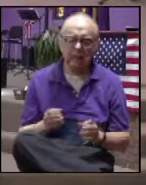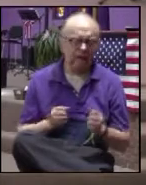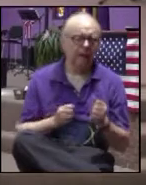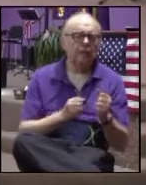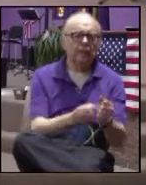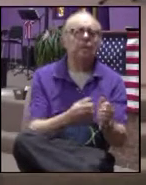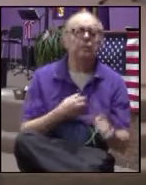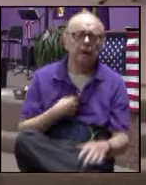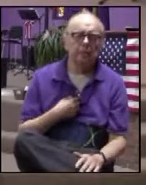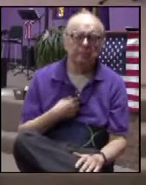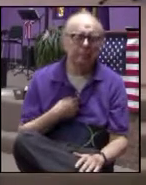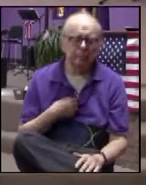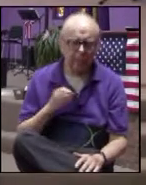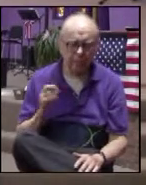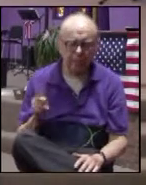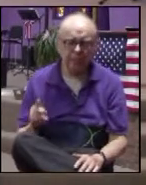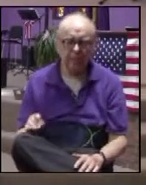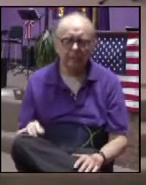me, okay?